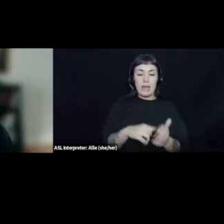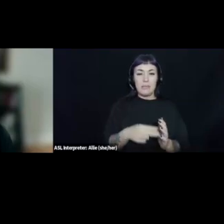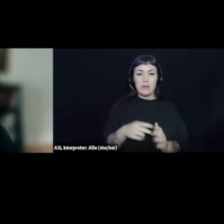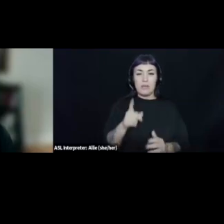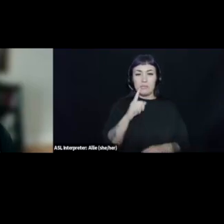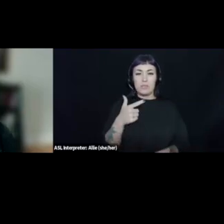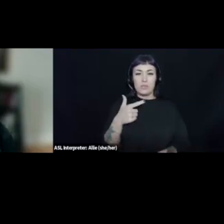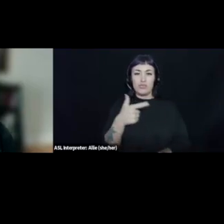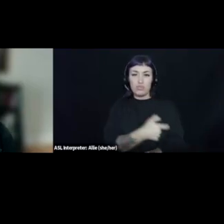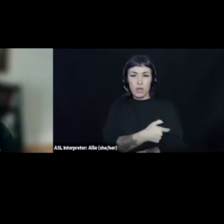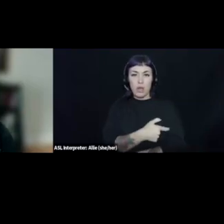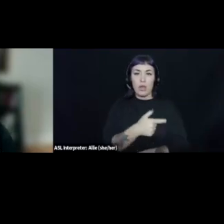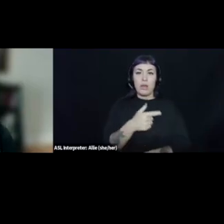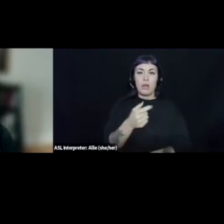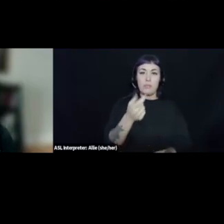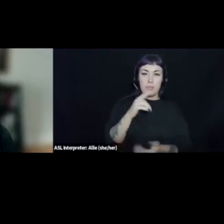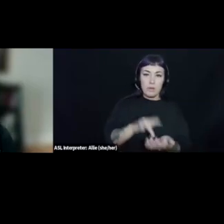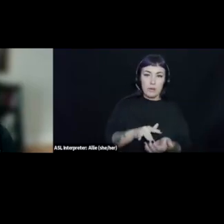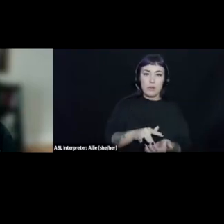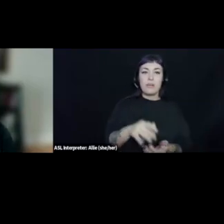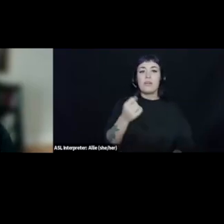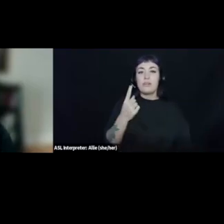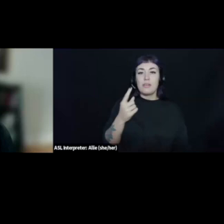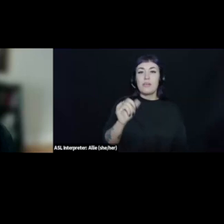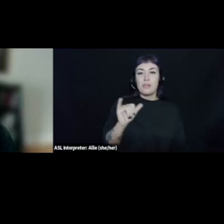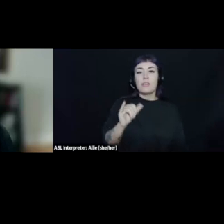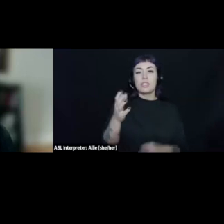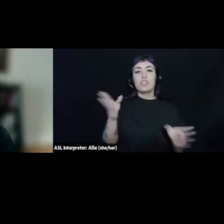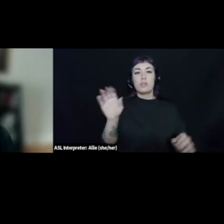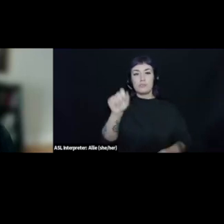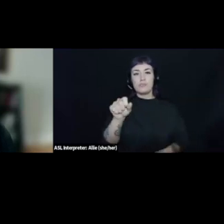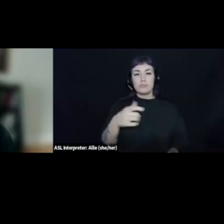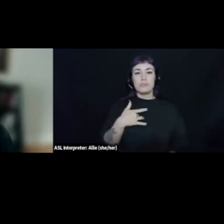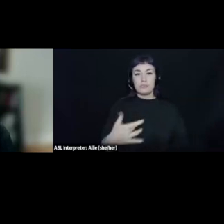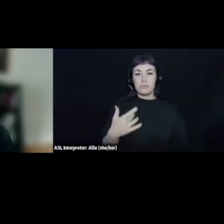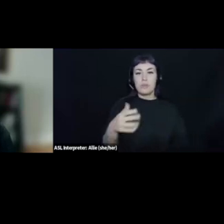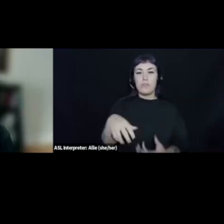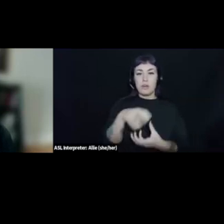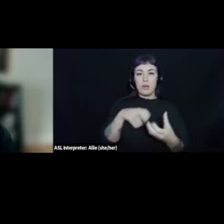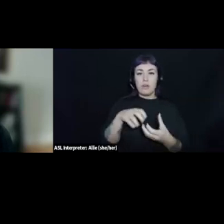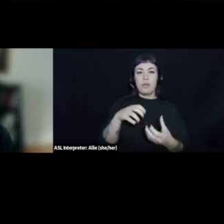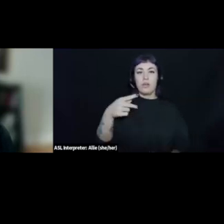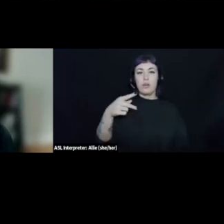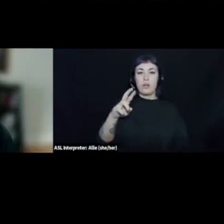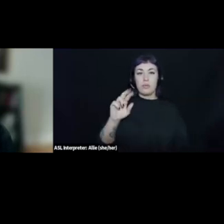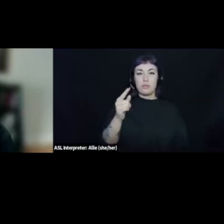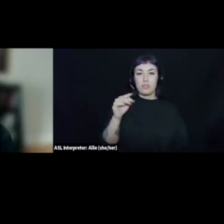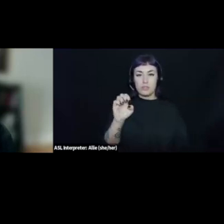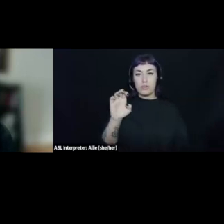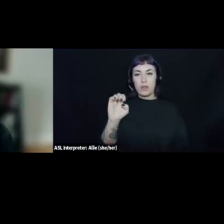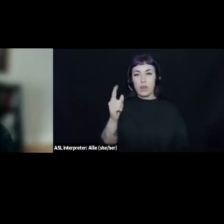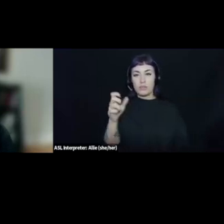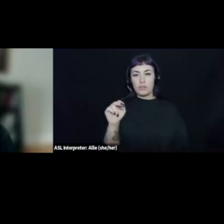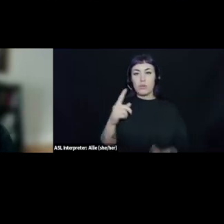the shot, the pill. Oh, okay. I hear what you're saying. Like just generally, yeah. Typically it's a combination of progesterone and estrogen or sometimes